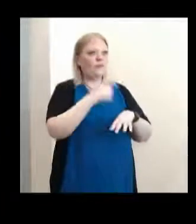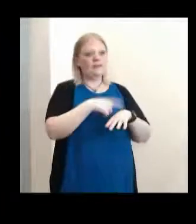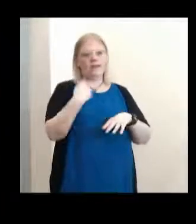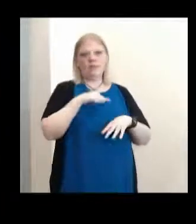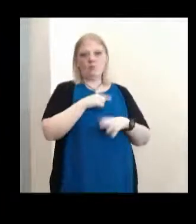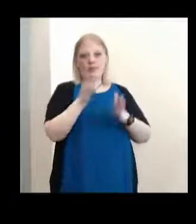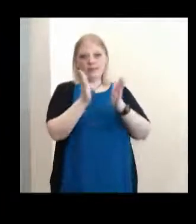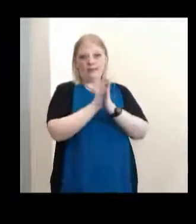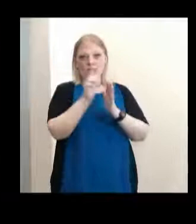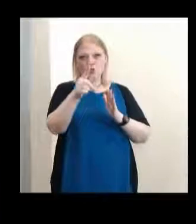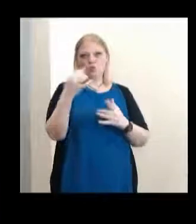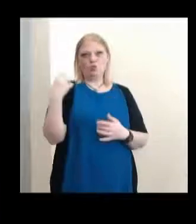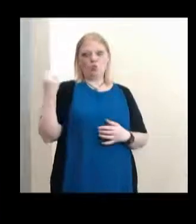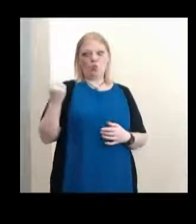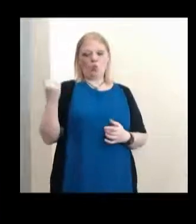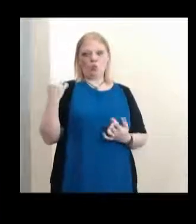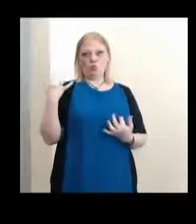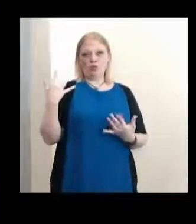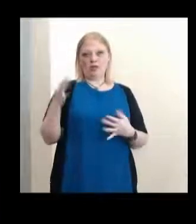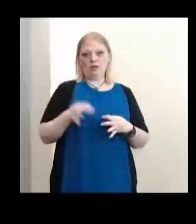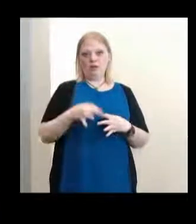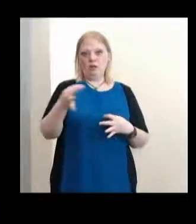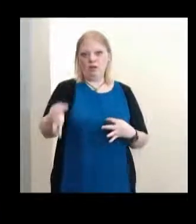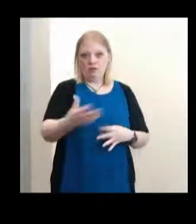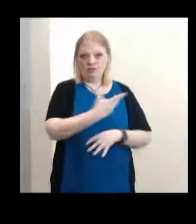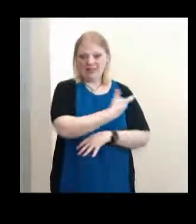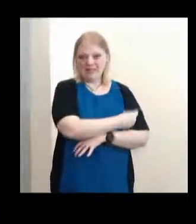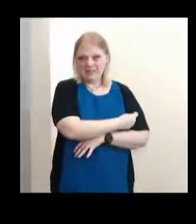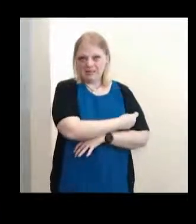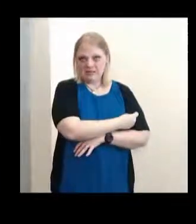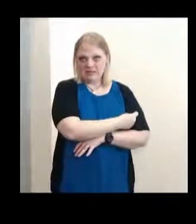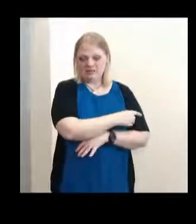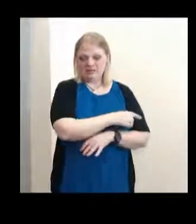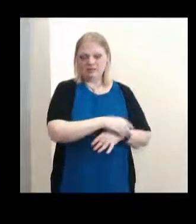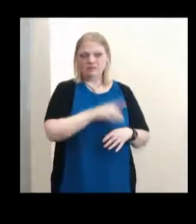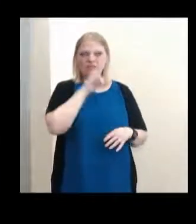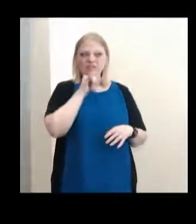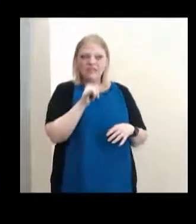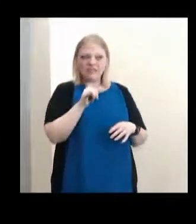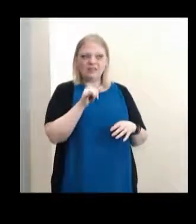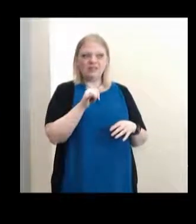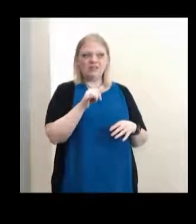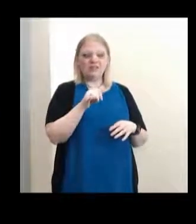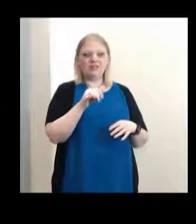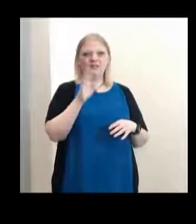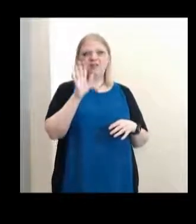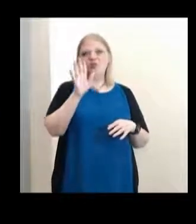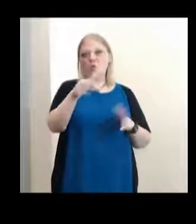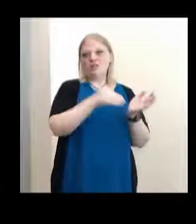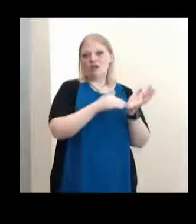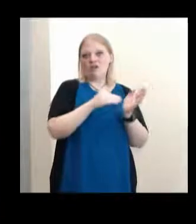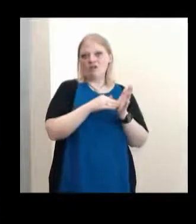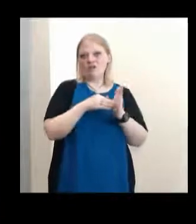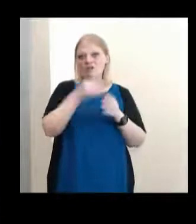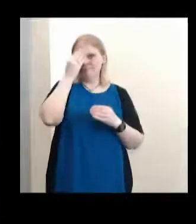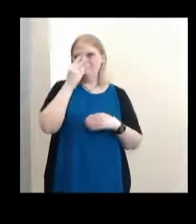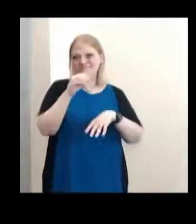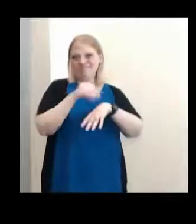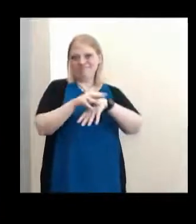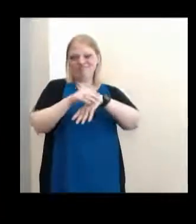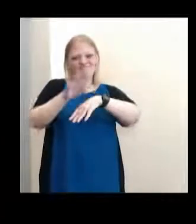you to hold off on getting a COVID-19 vaccine is really under advisement from your healthcare provider. If you were sick